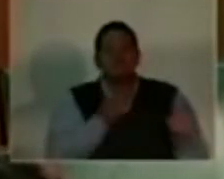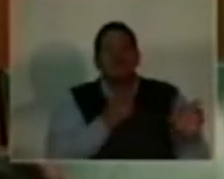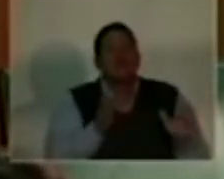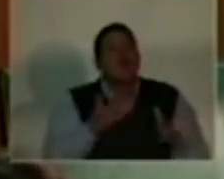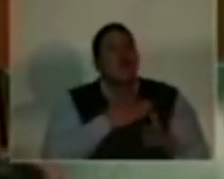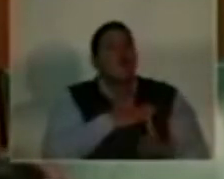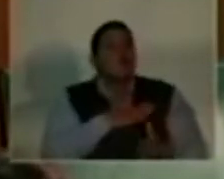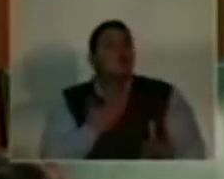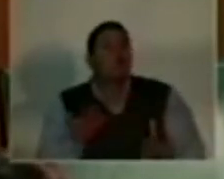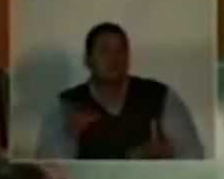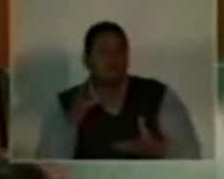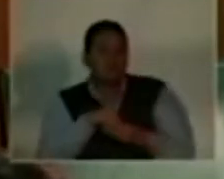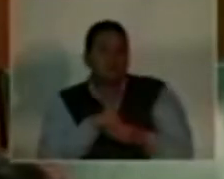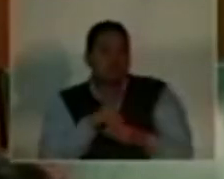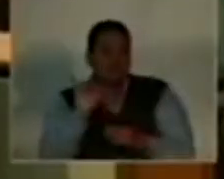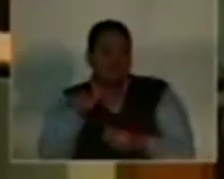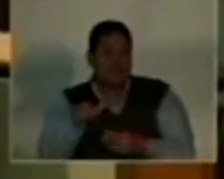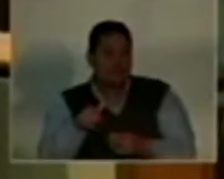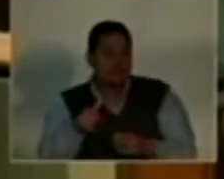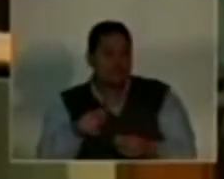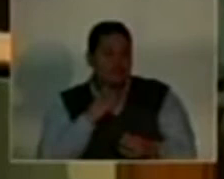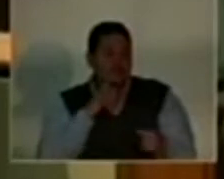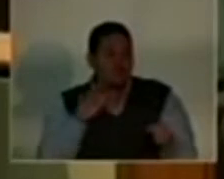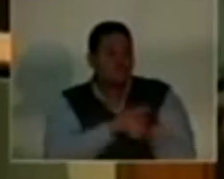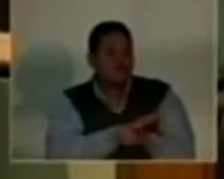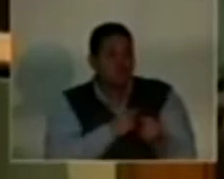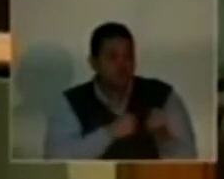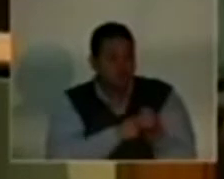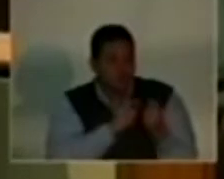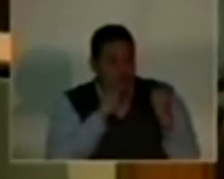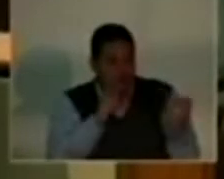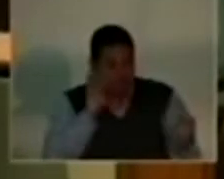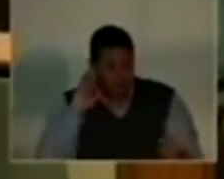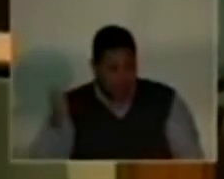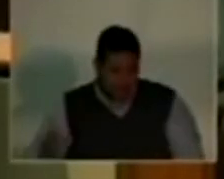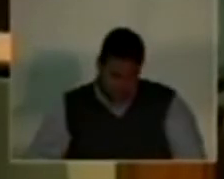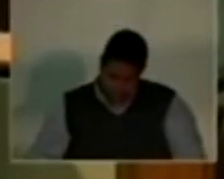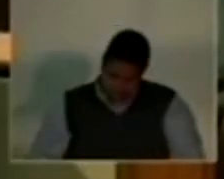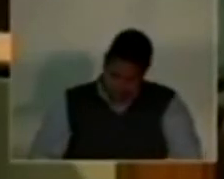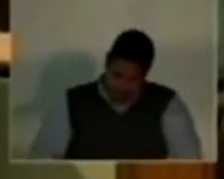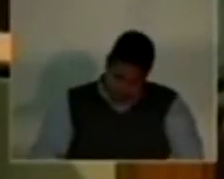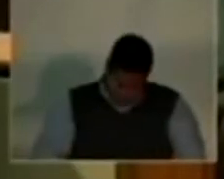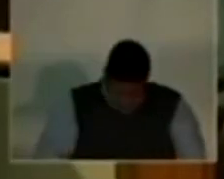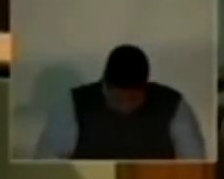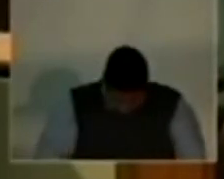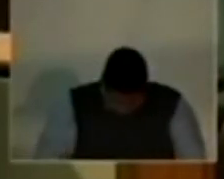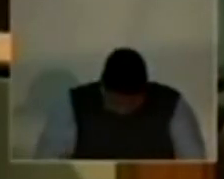to participate in that and give my full support to the government on that.